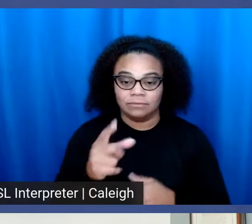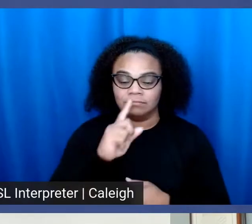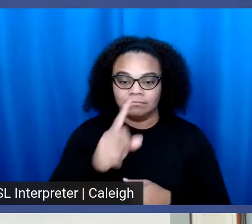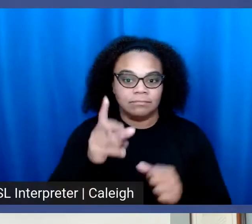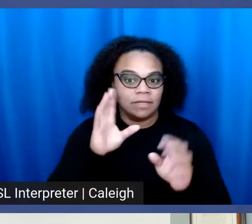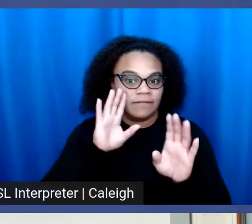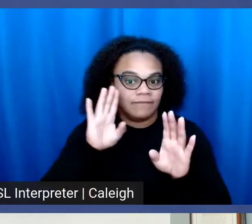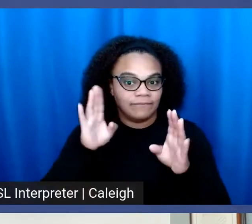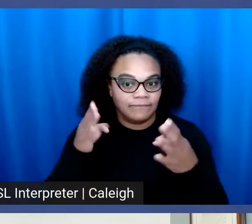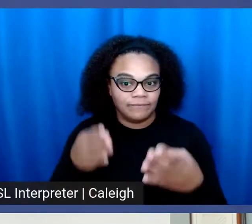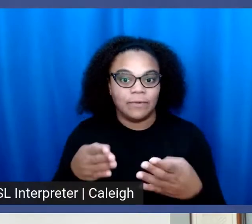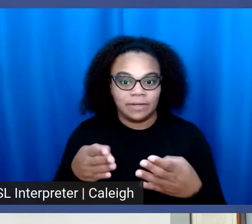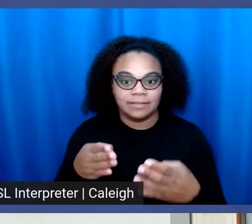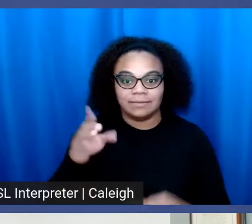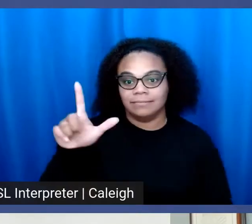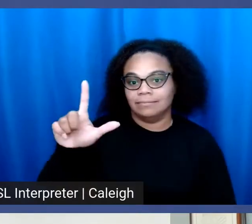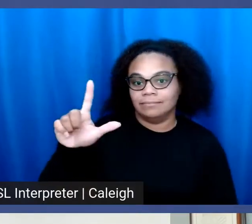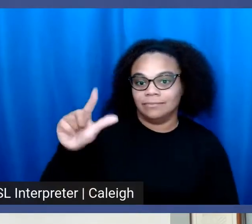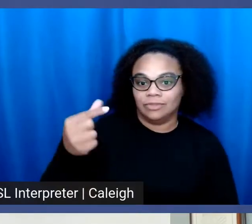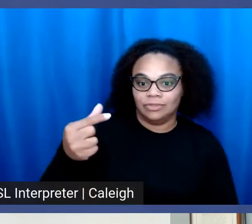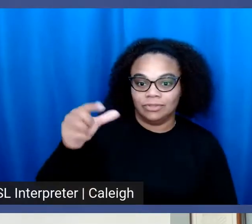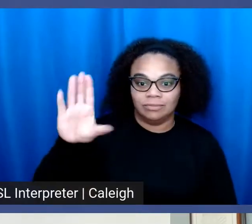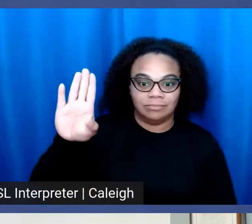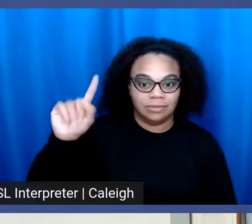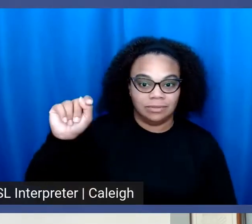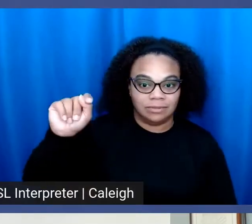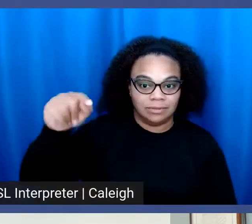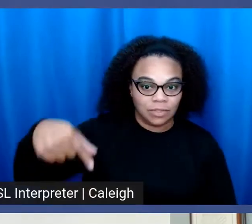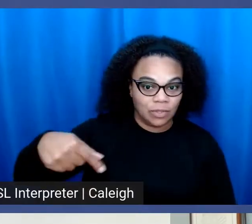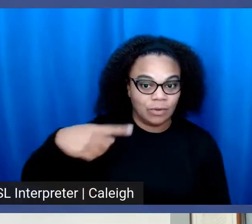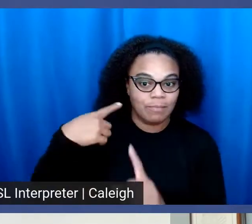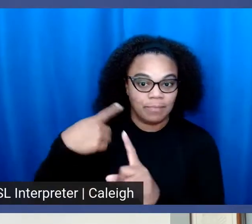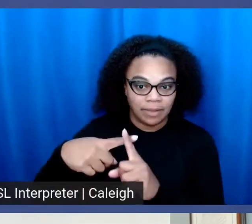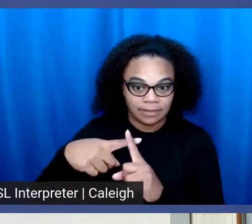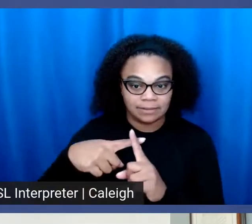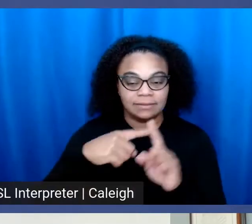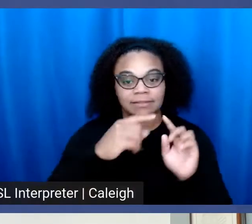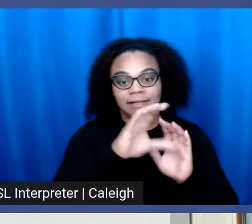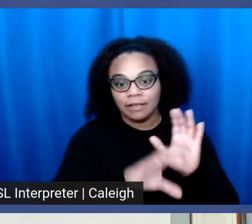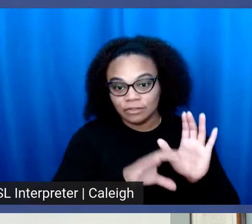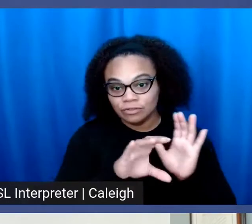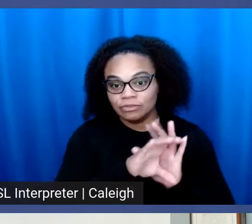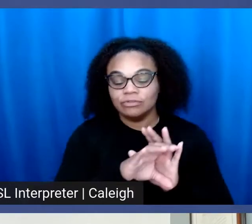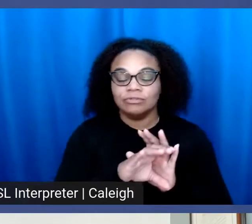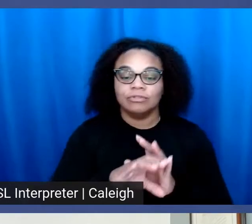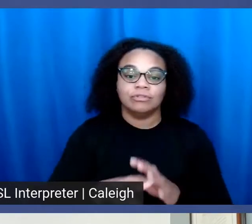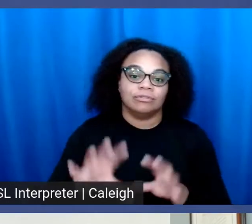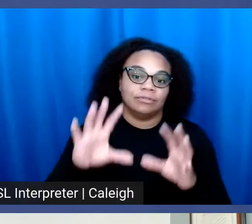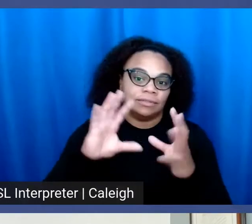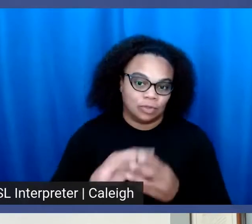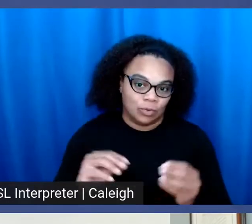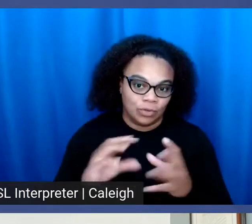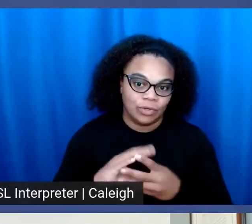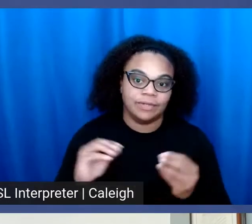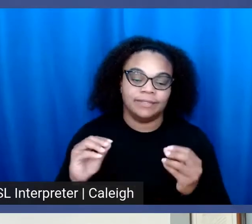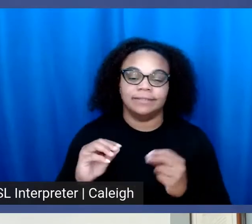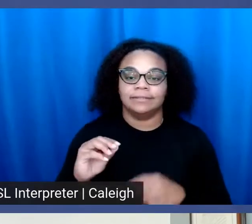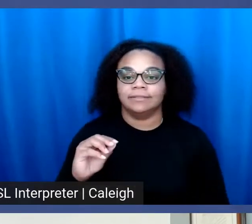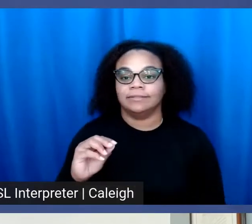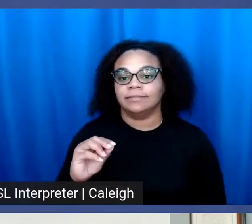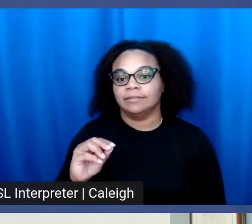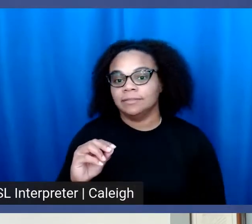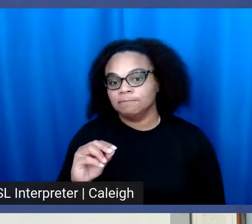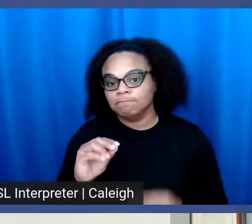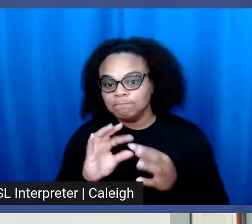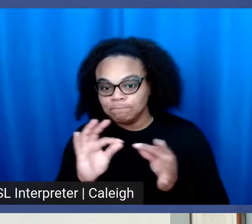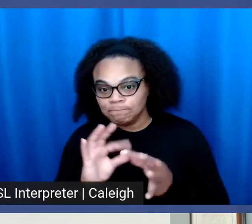as you said, Martha, LGBTQ plus characters and storylines, as well as references to